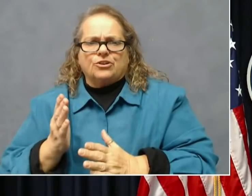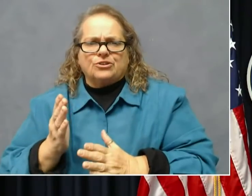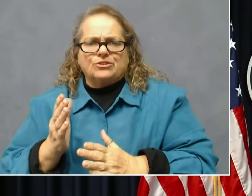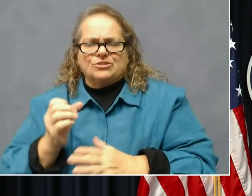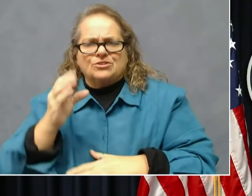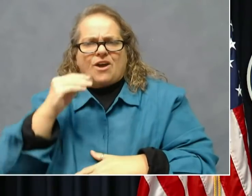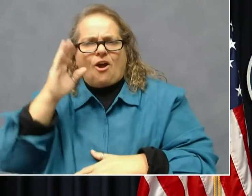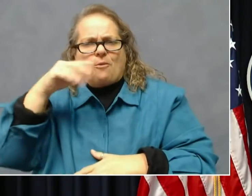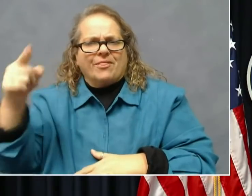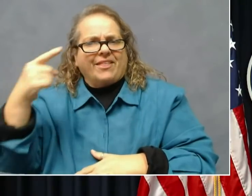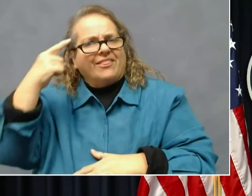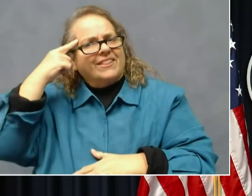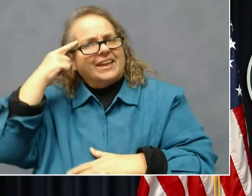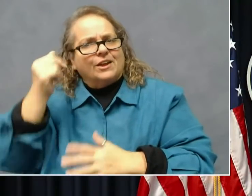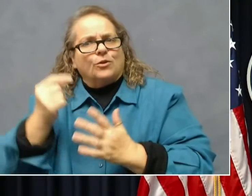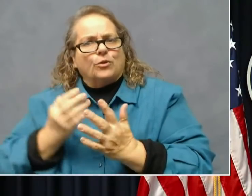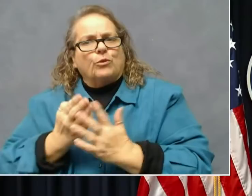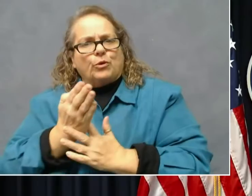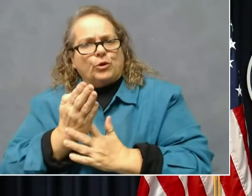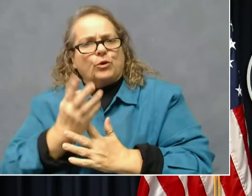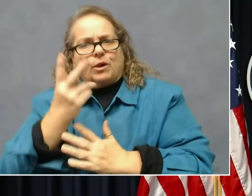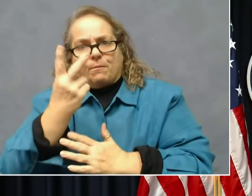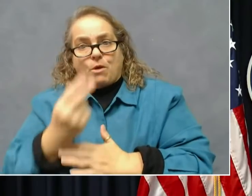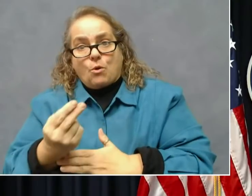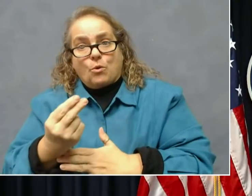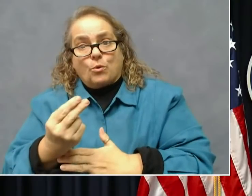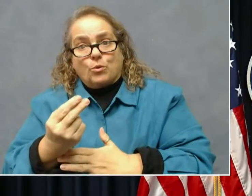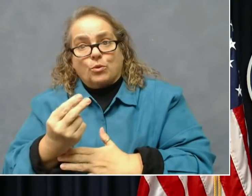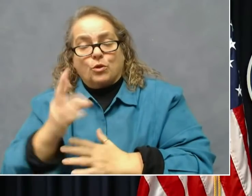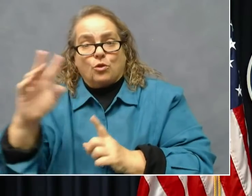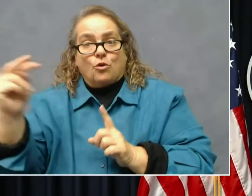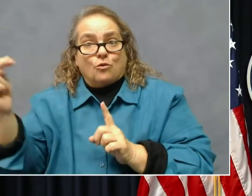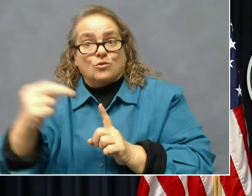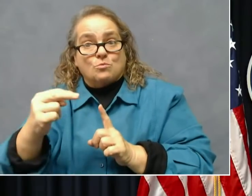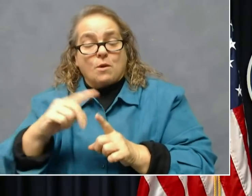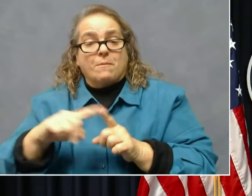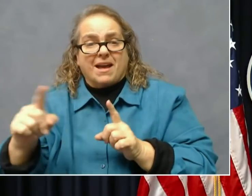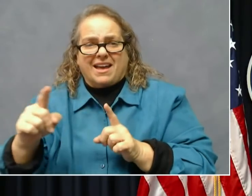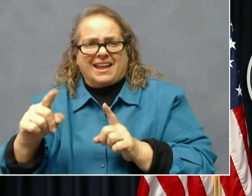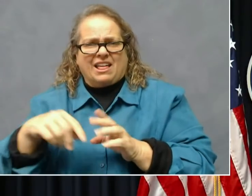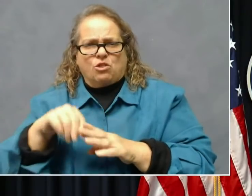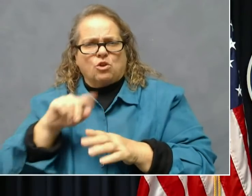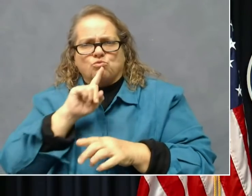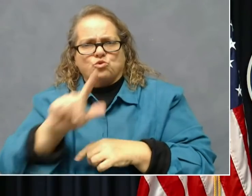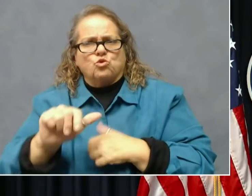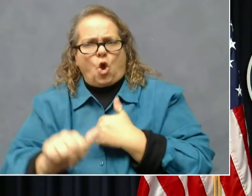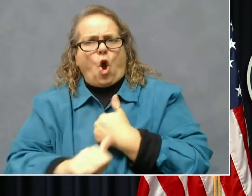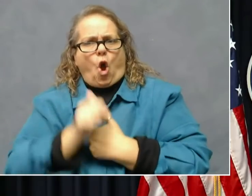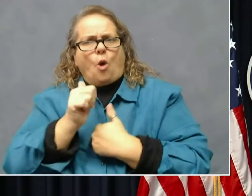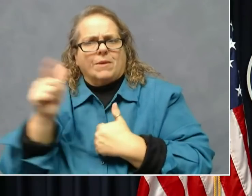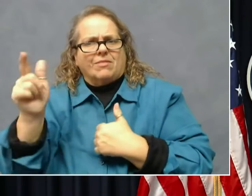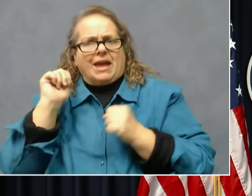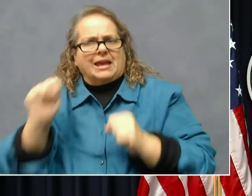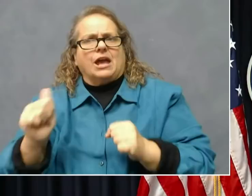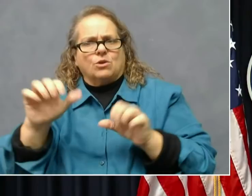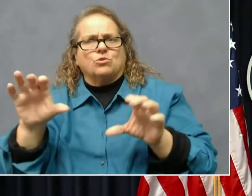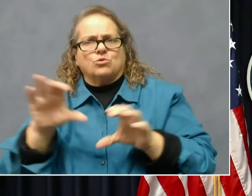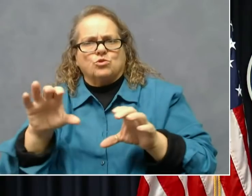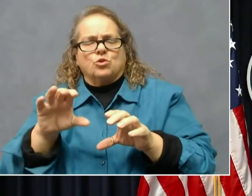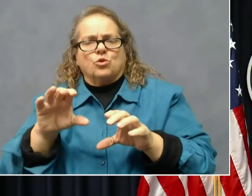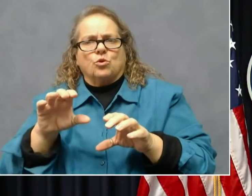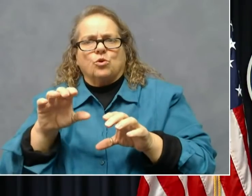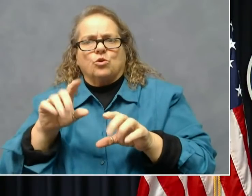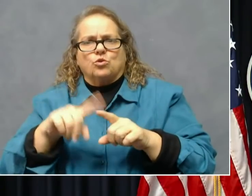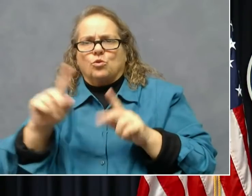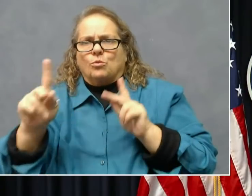that through, both in the optics, but mainly in the real harm that it can do to folks out there. And